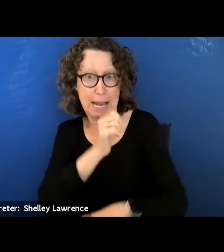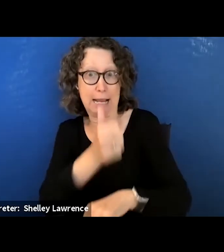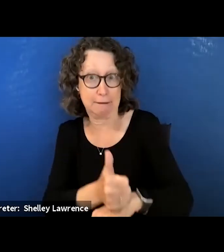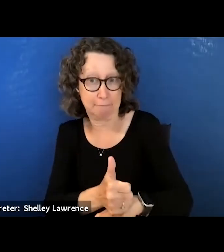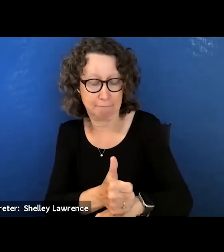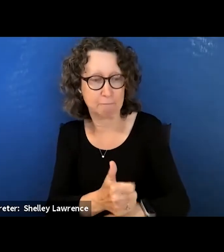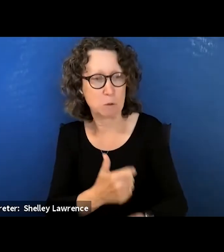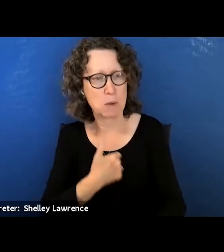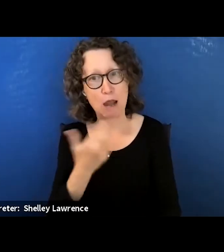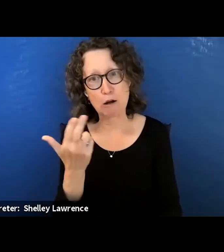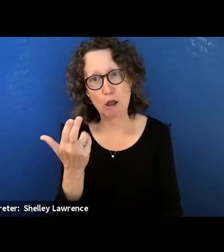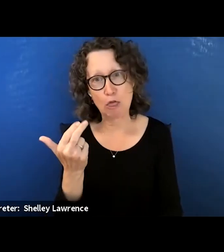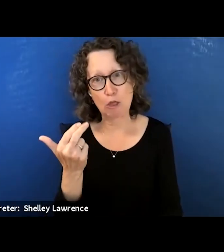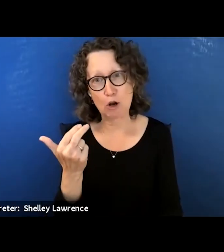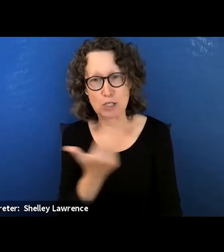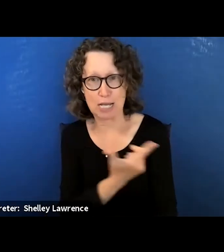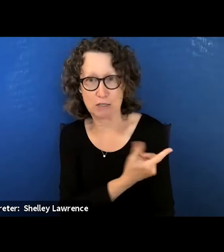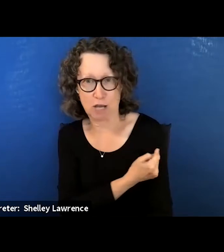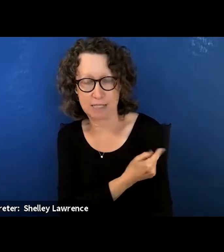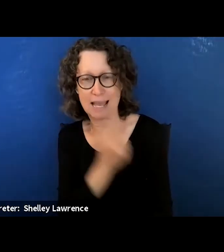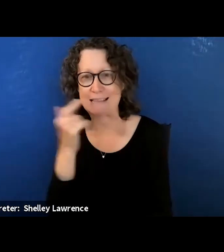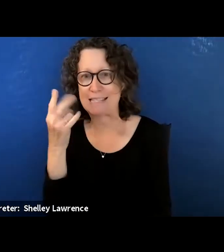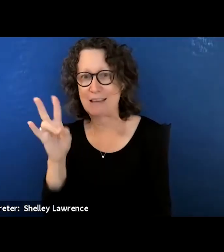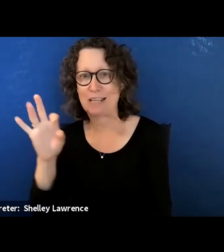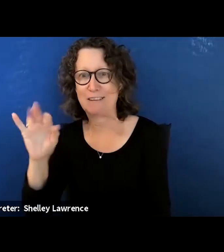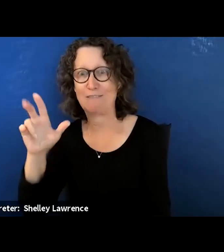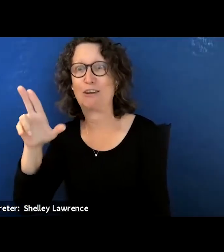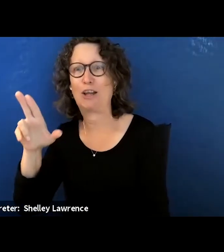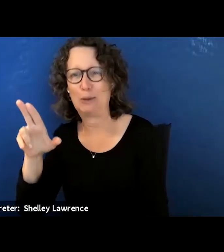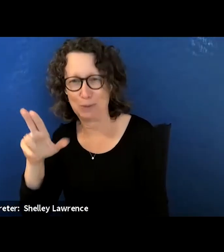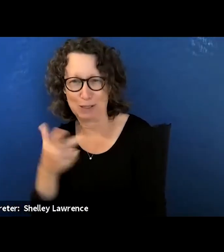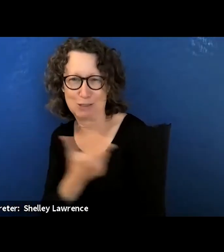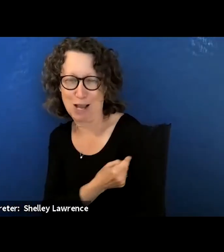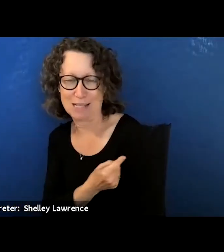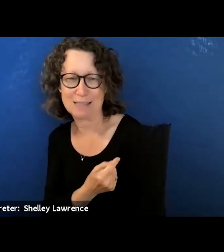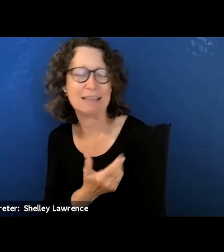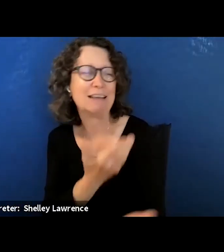had 13 COVID shots and 17 flu shots that were administered.